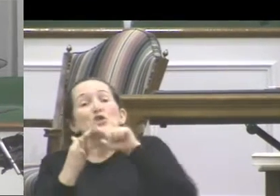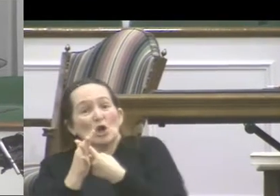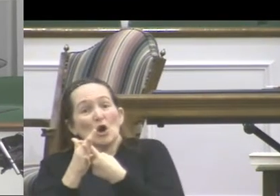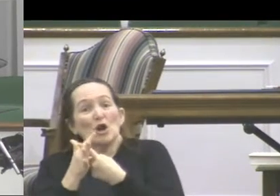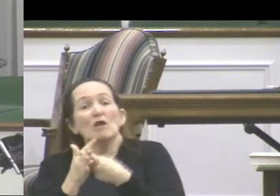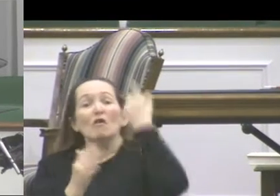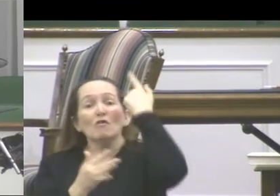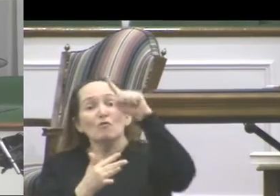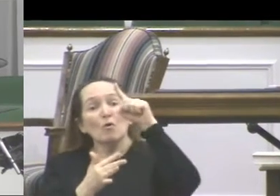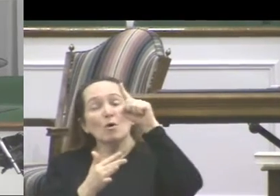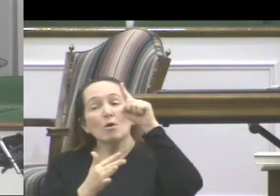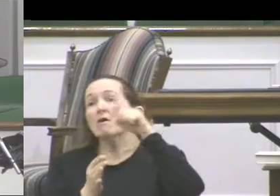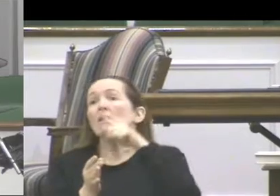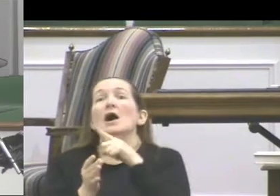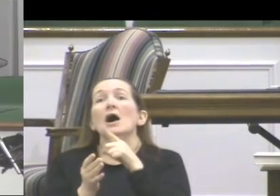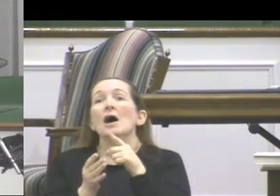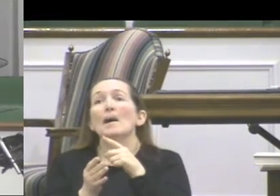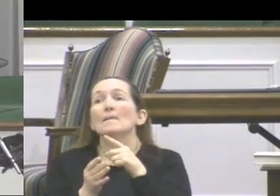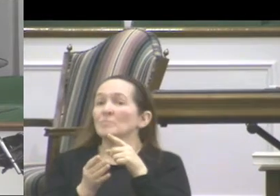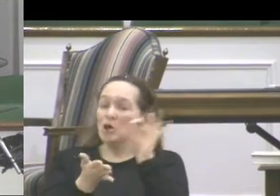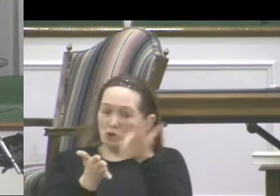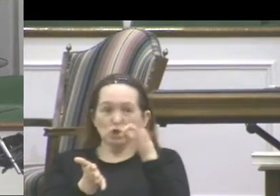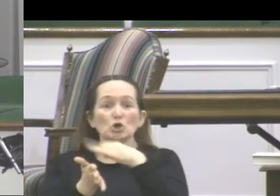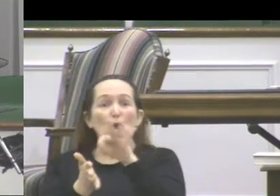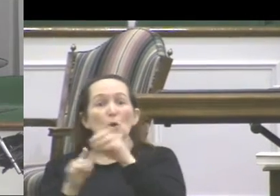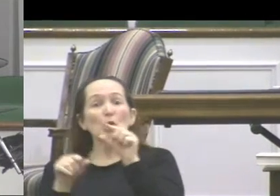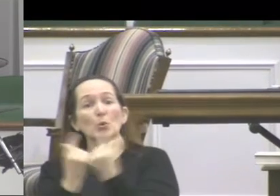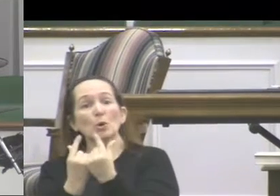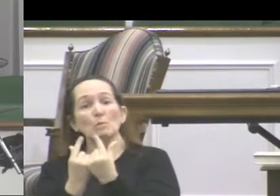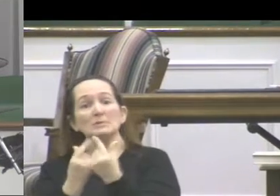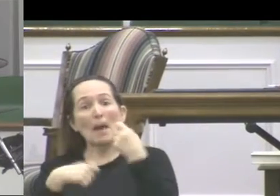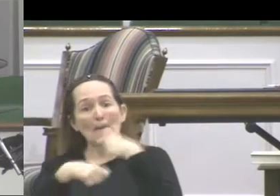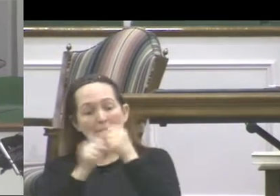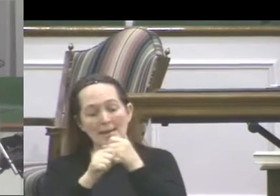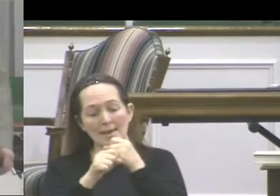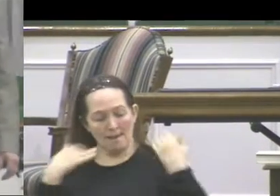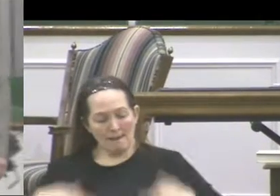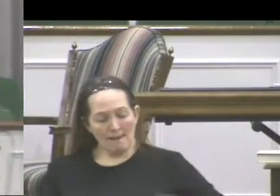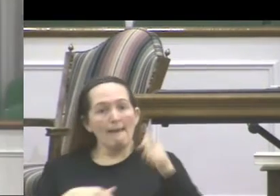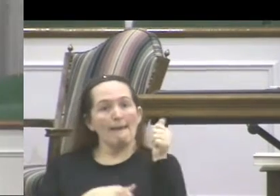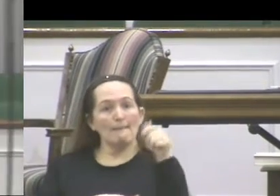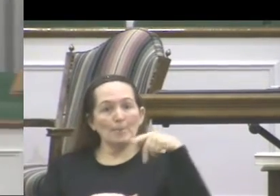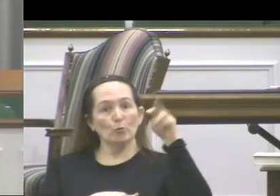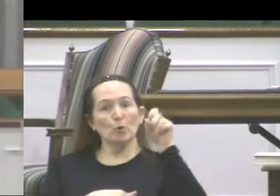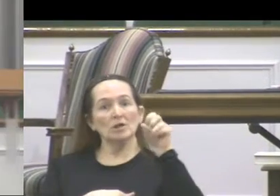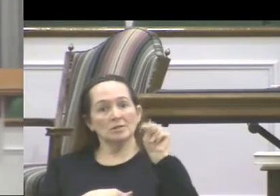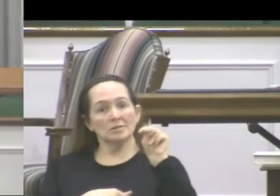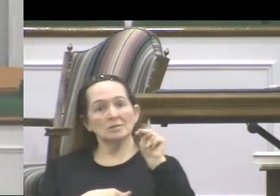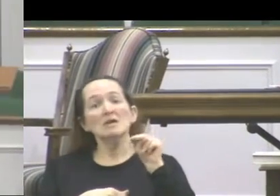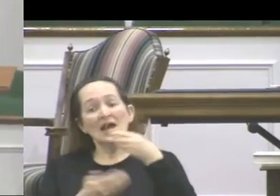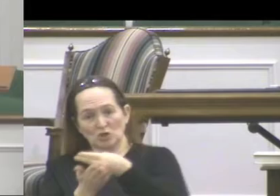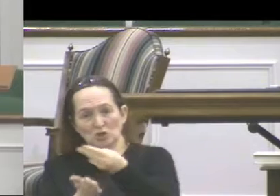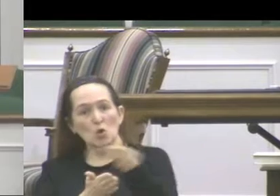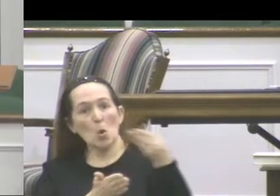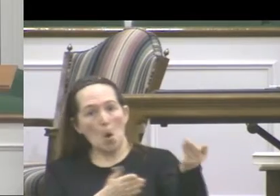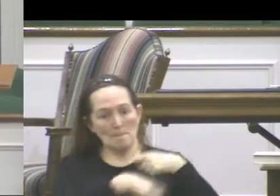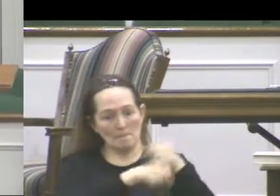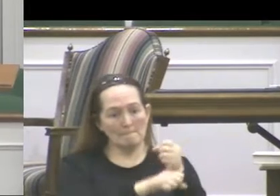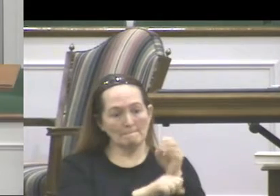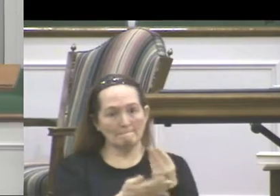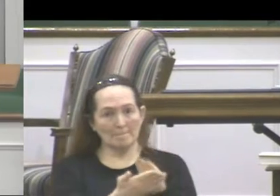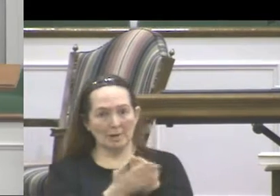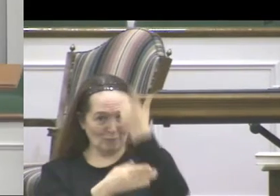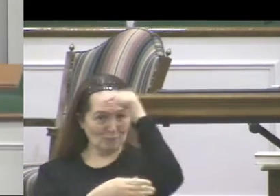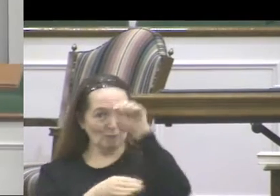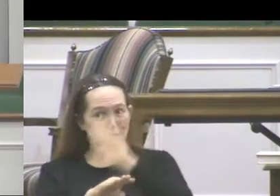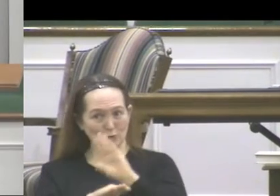aprons and sell them. Raise money for missions and raise money. So we're going to be sharing with you over the next few